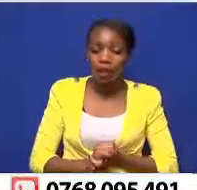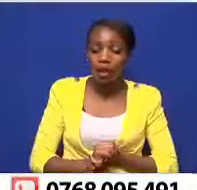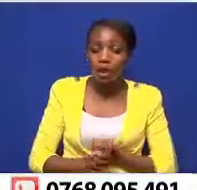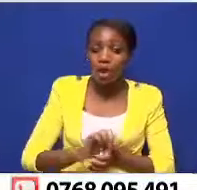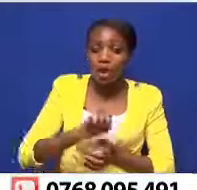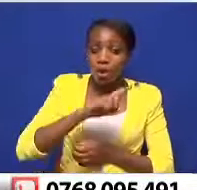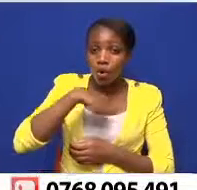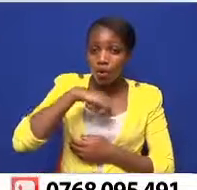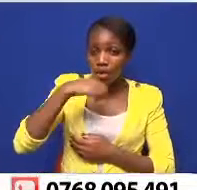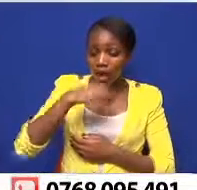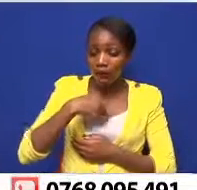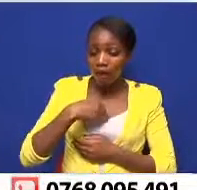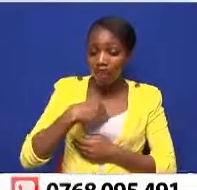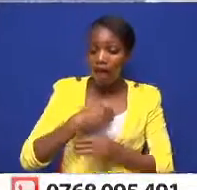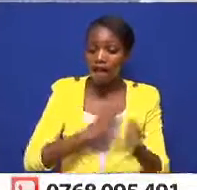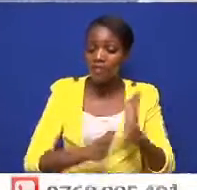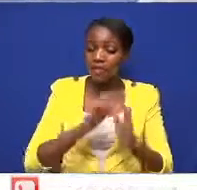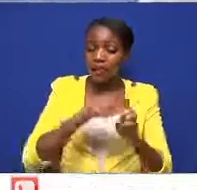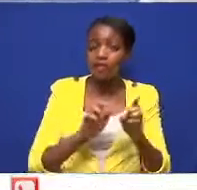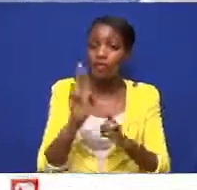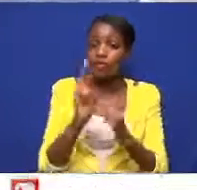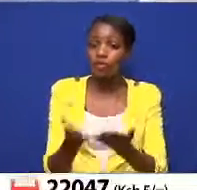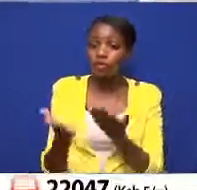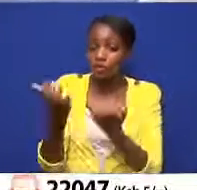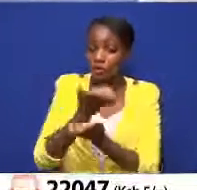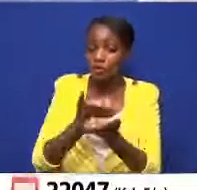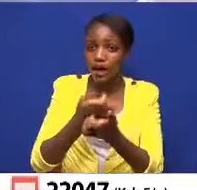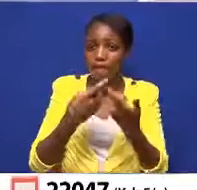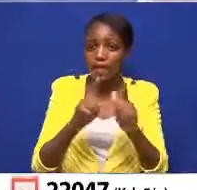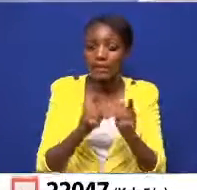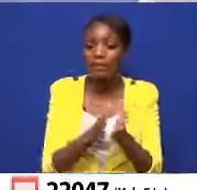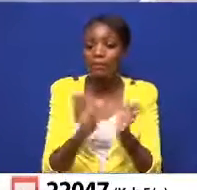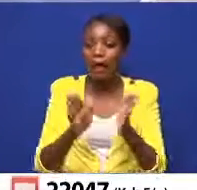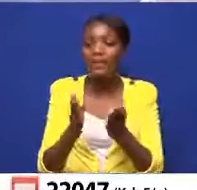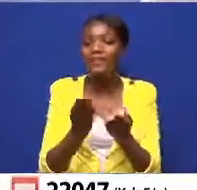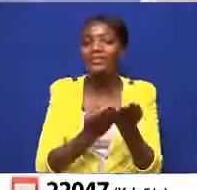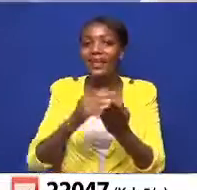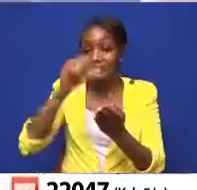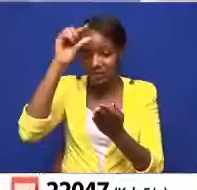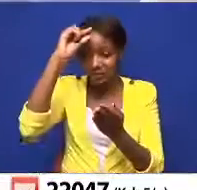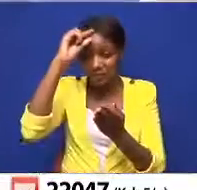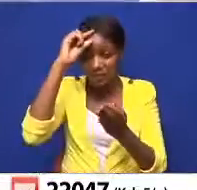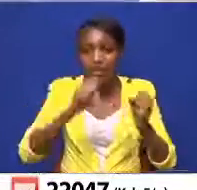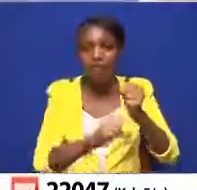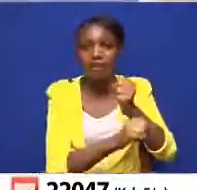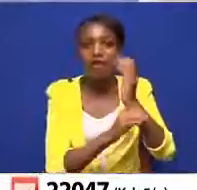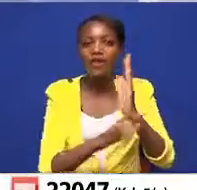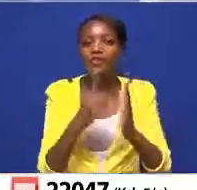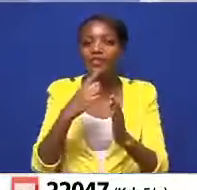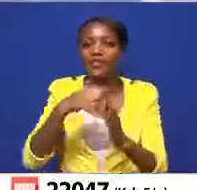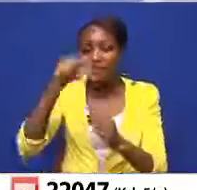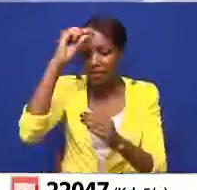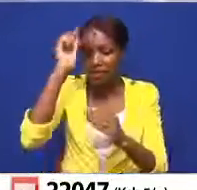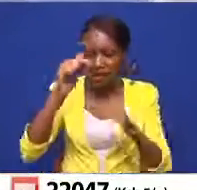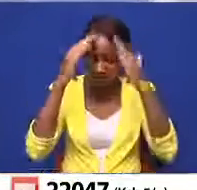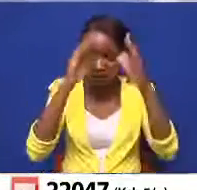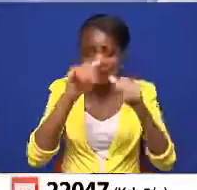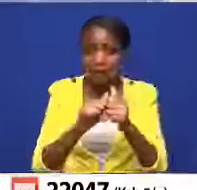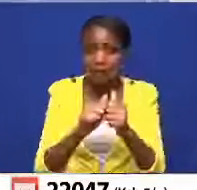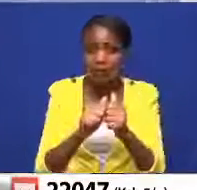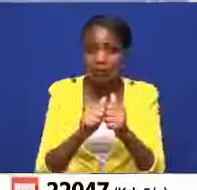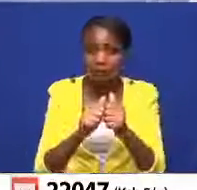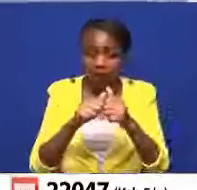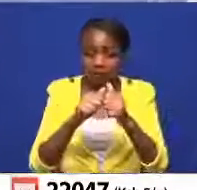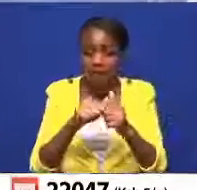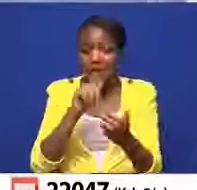by President Uhuru Kenyatta to jumpstart the economy, Public Service Governance founder Esther Waringa says the government should also consider offering tax breaks